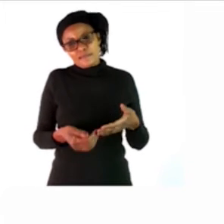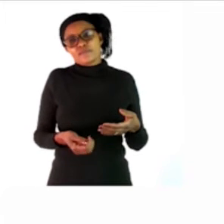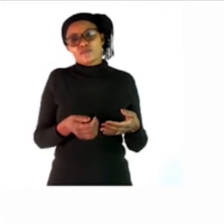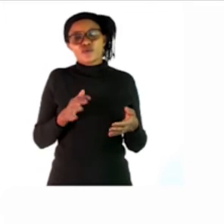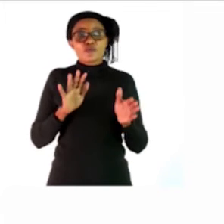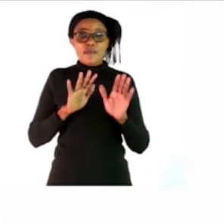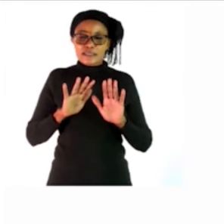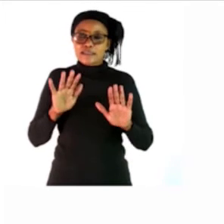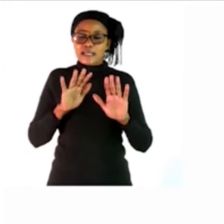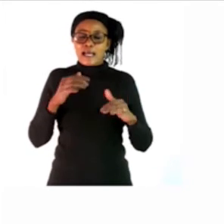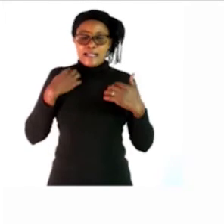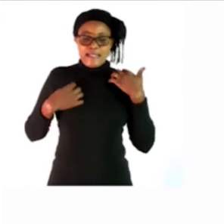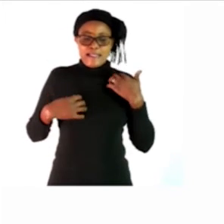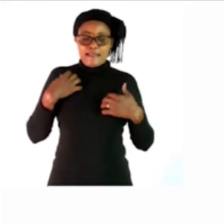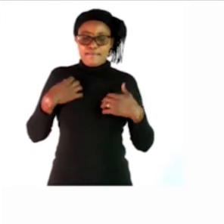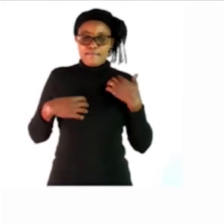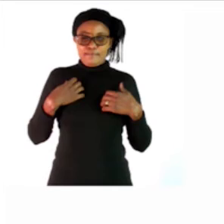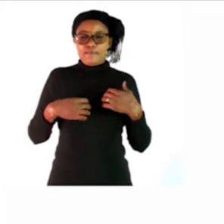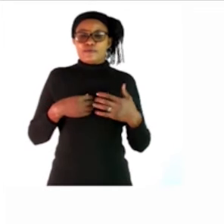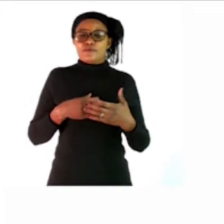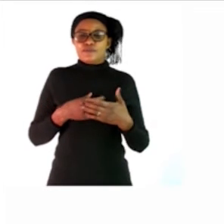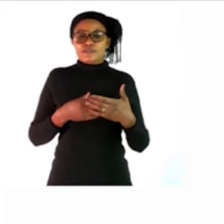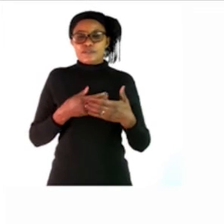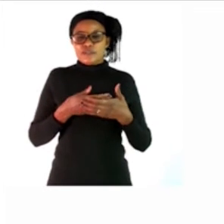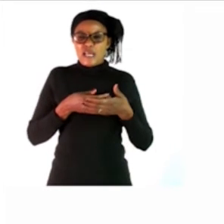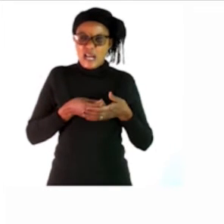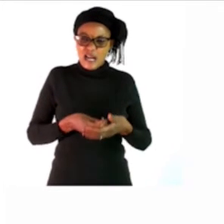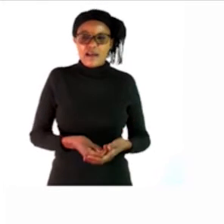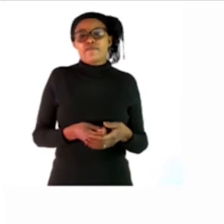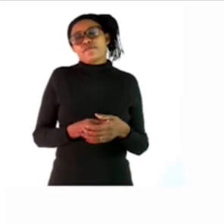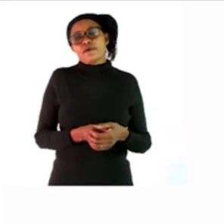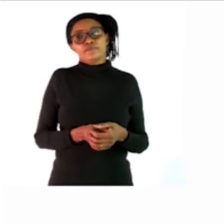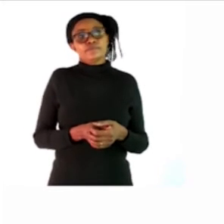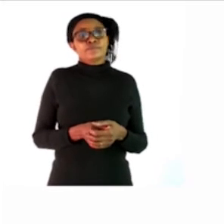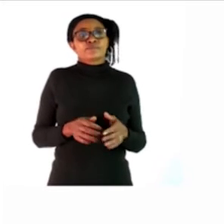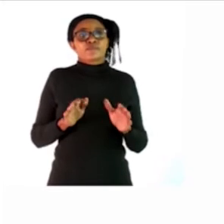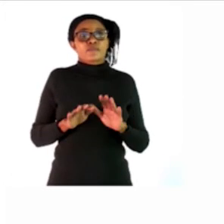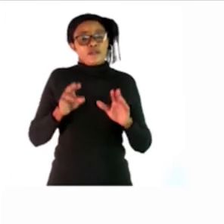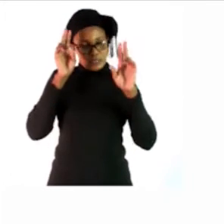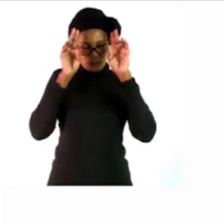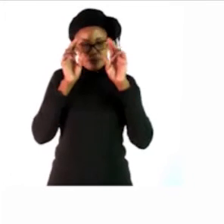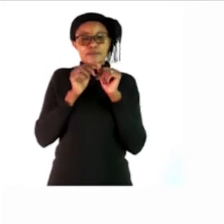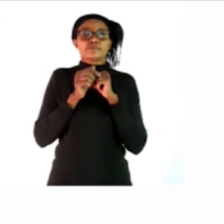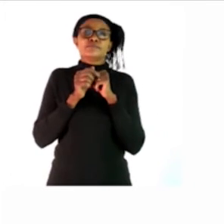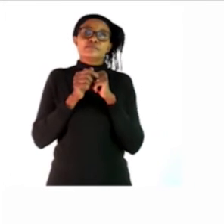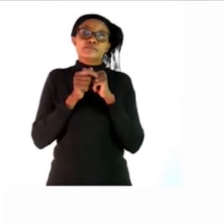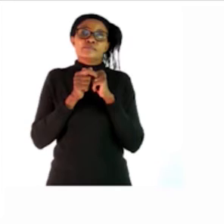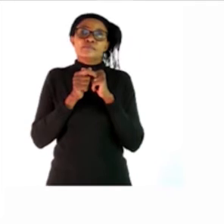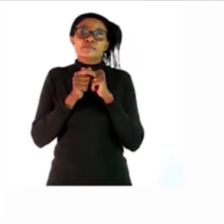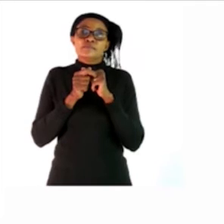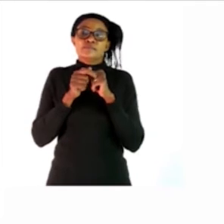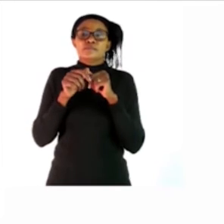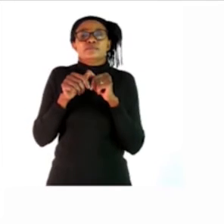bear because the bear is heavier than the rabbit. Good. Let's look at the